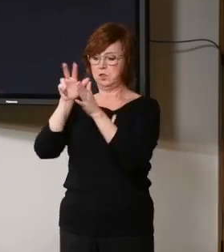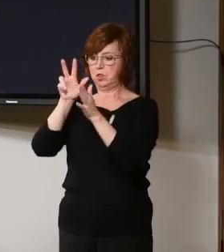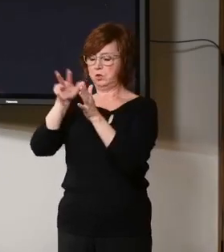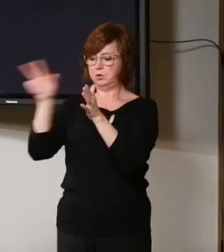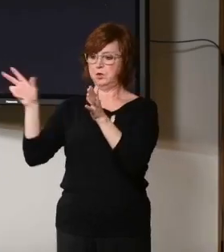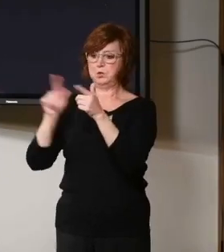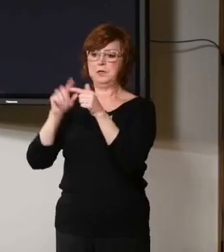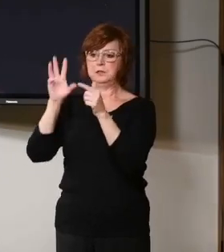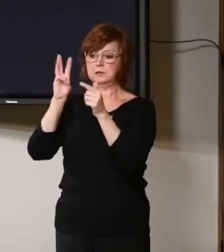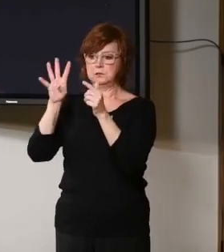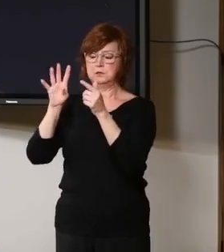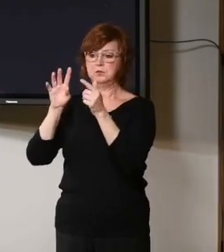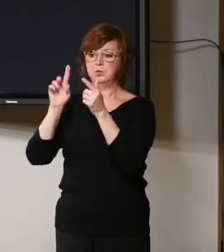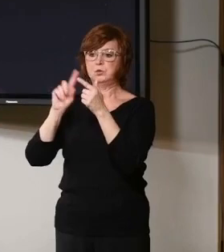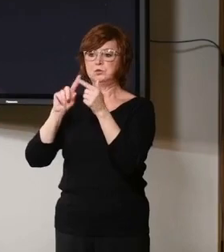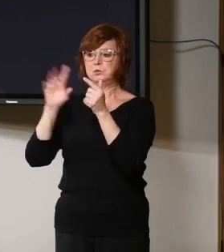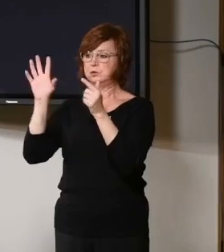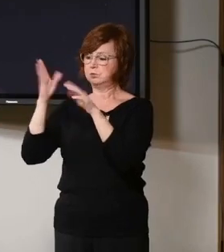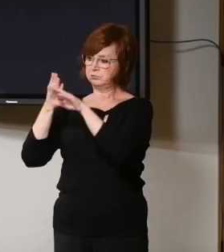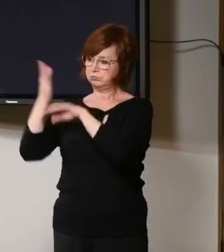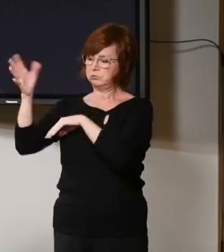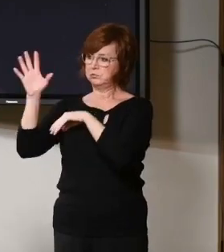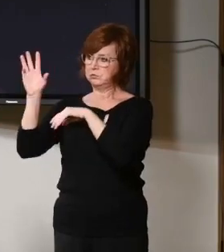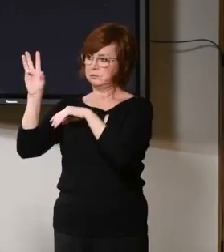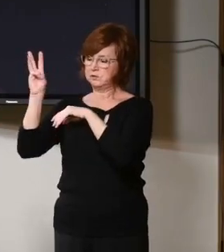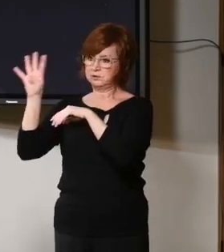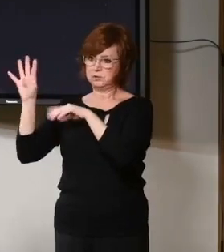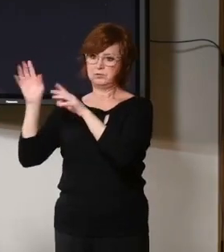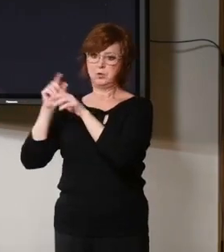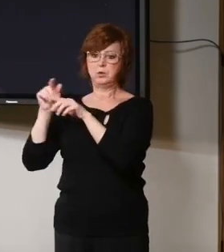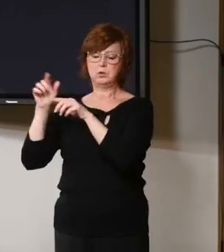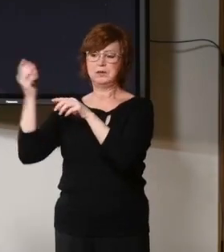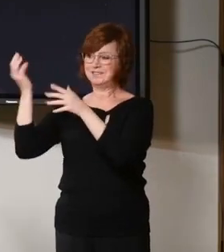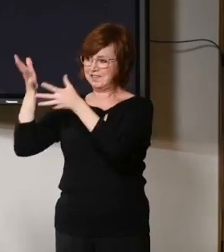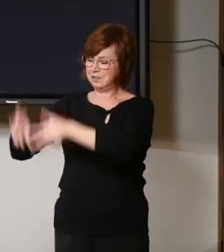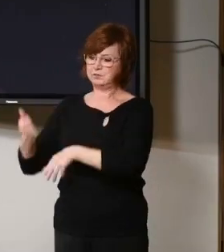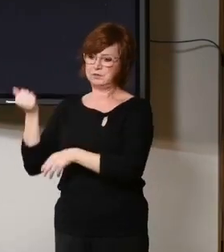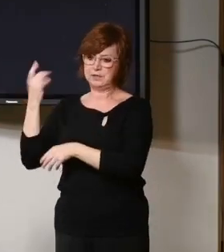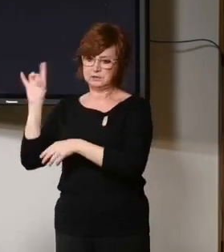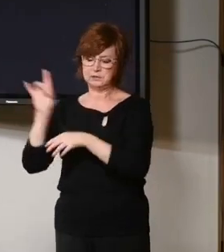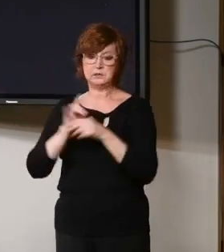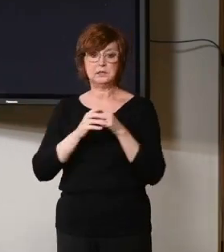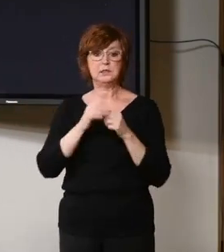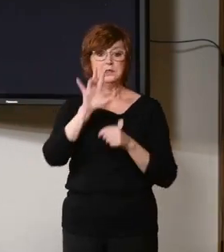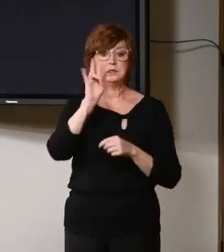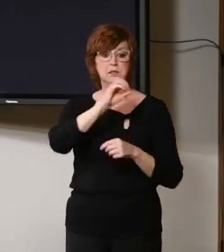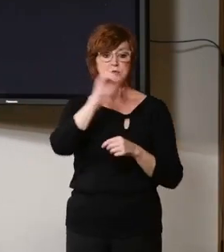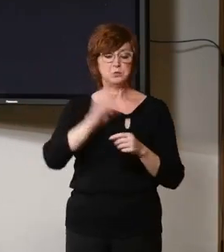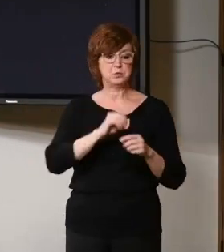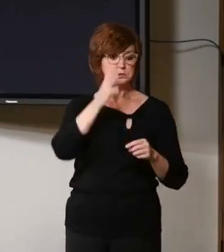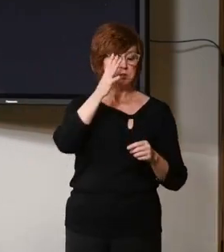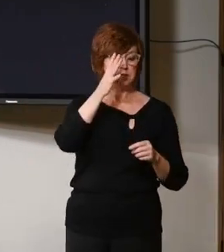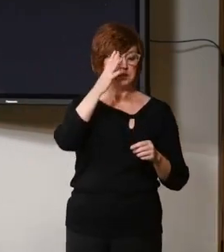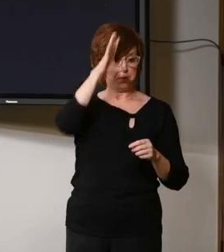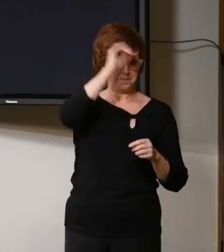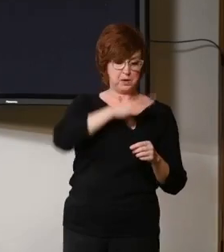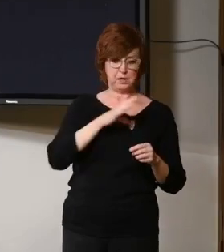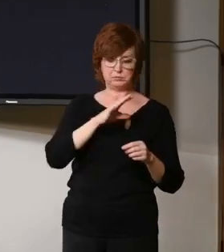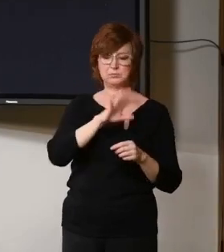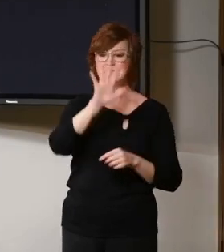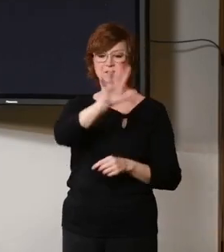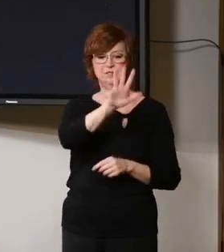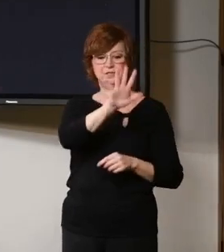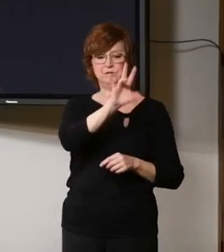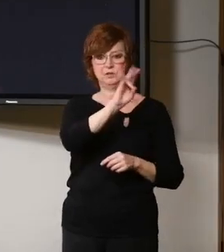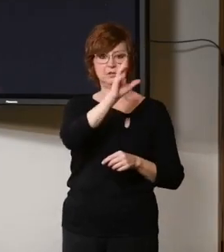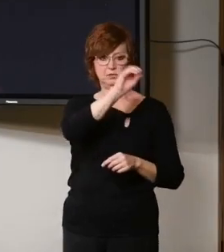range, 18 65 plus. 57% are males and 43% are females. So all this detailed